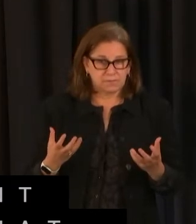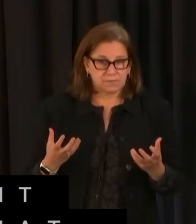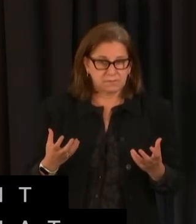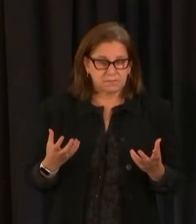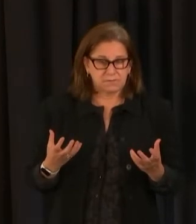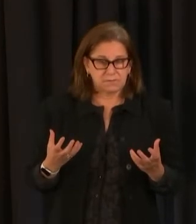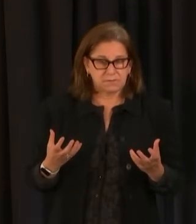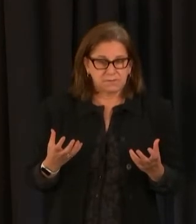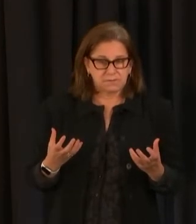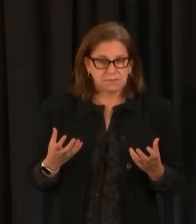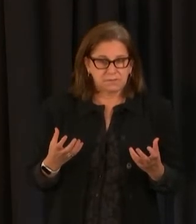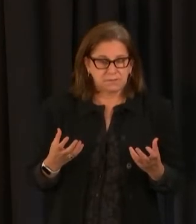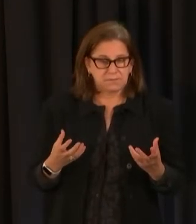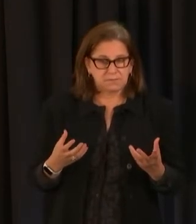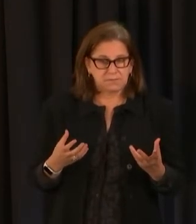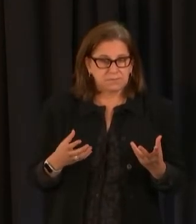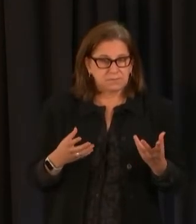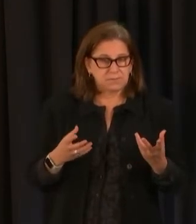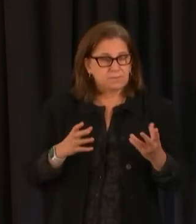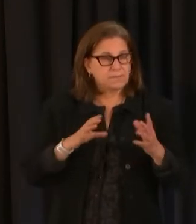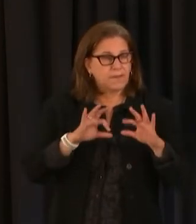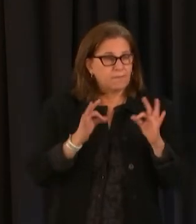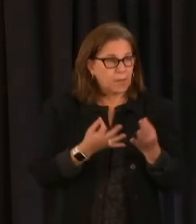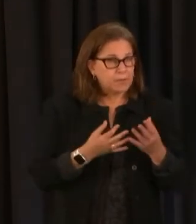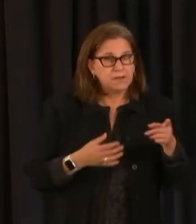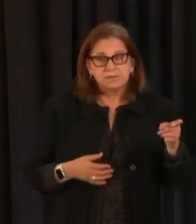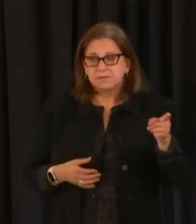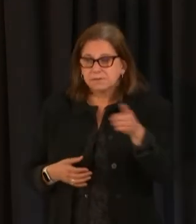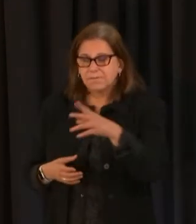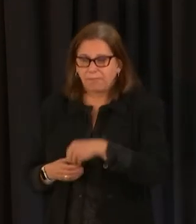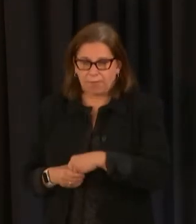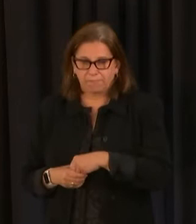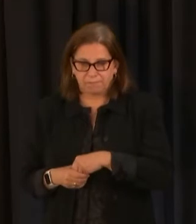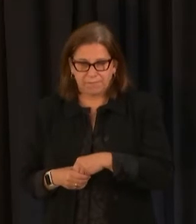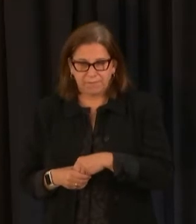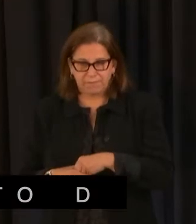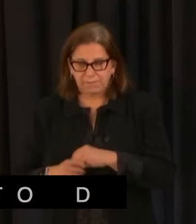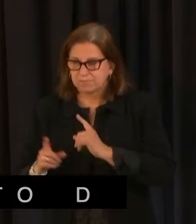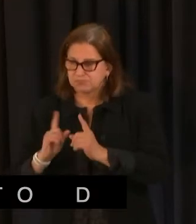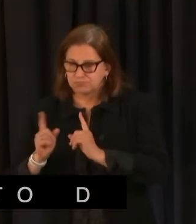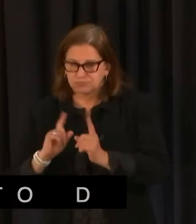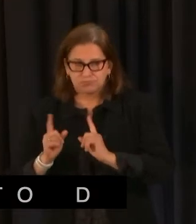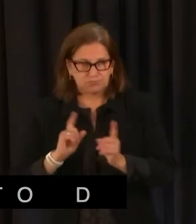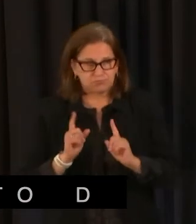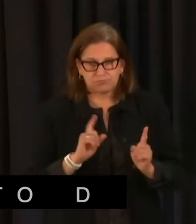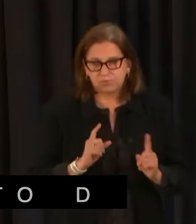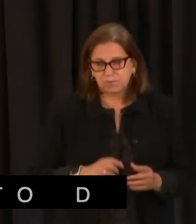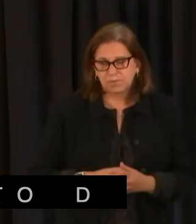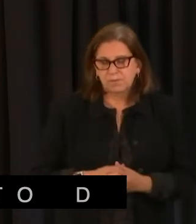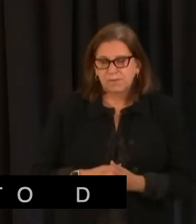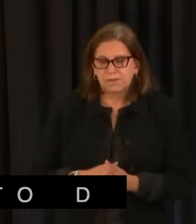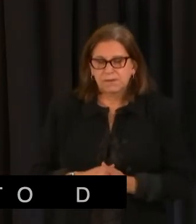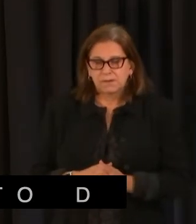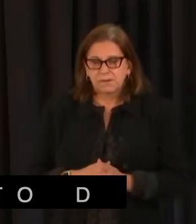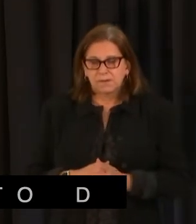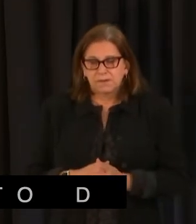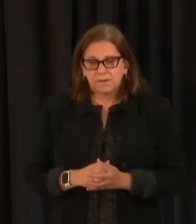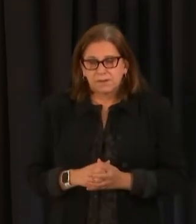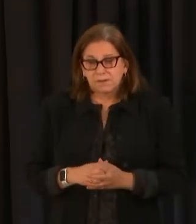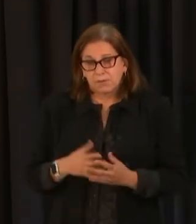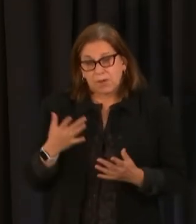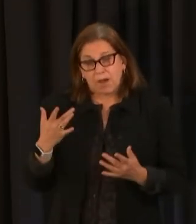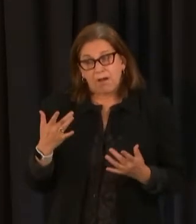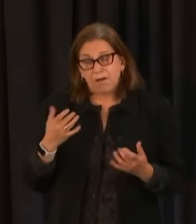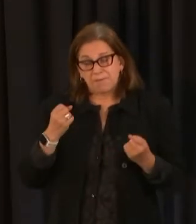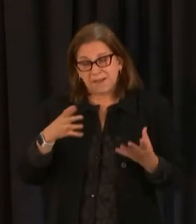to engage our families. We recognize, like right now, after being out of school for more than a